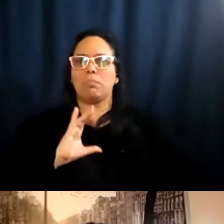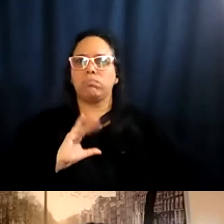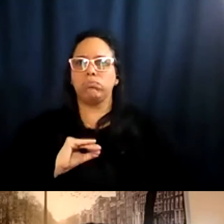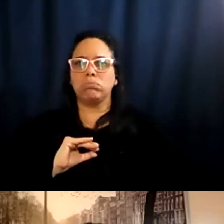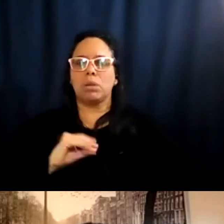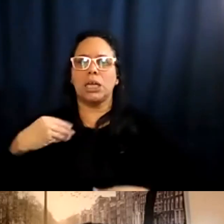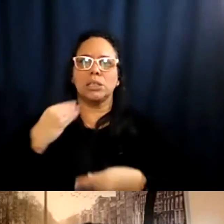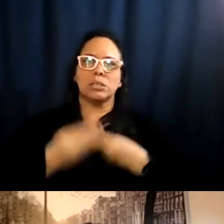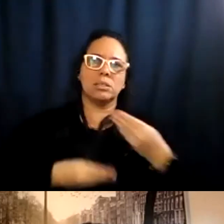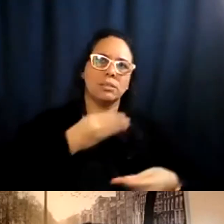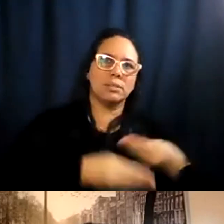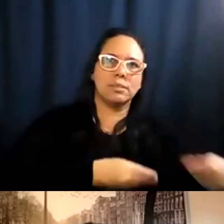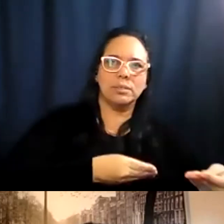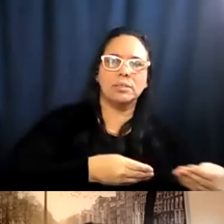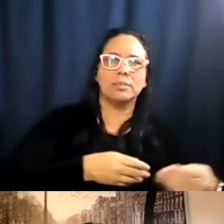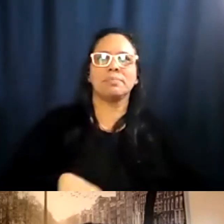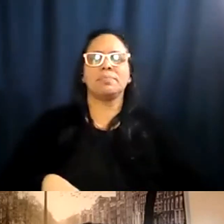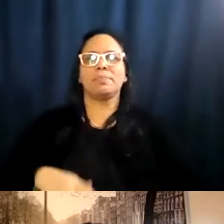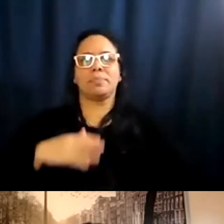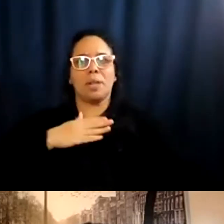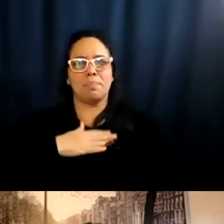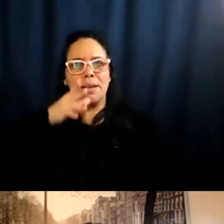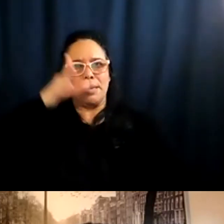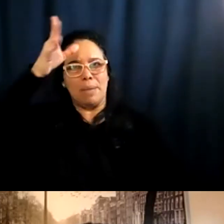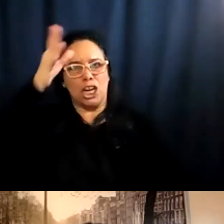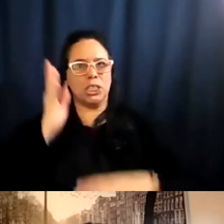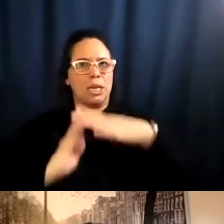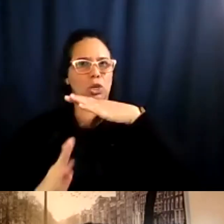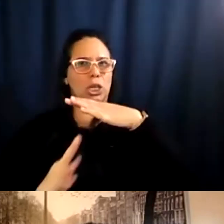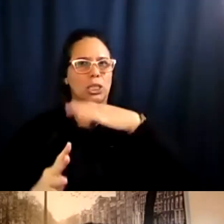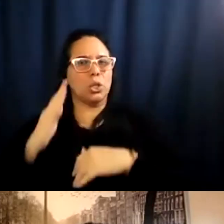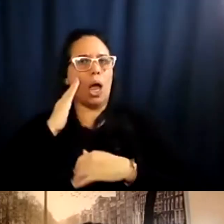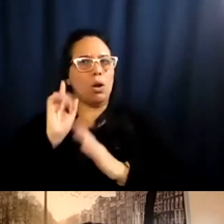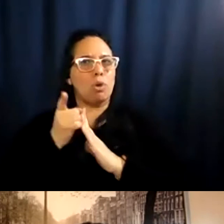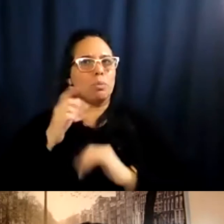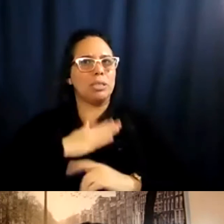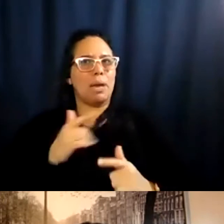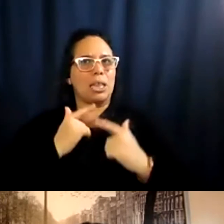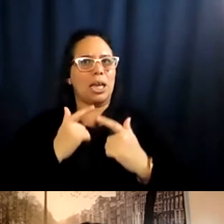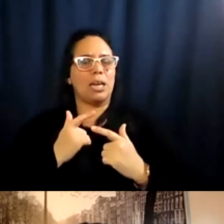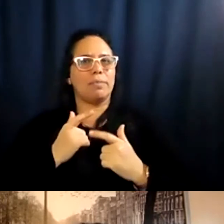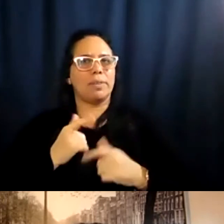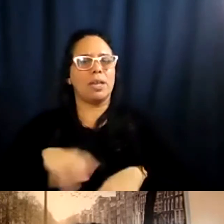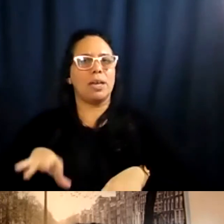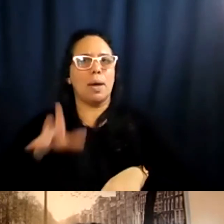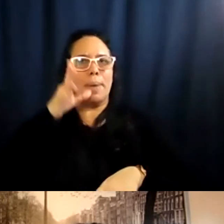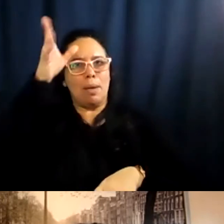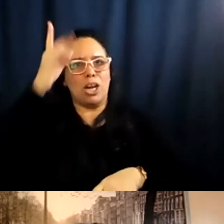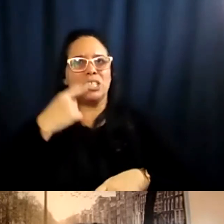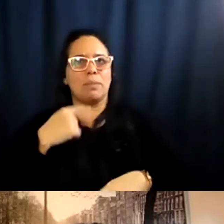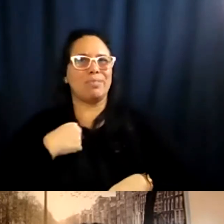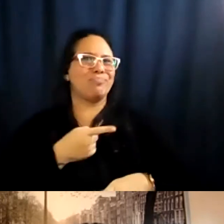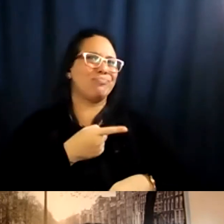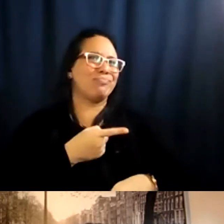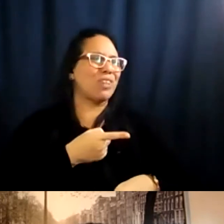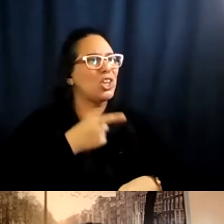Like, I'm a child of immigrants. And so I know that there are definitely moments in my life when my parents are like, you're just being dramatic. This isn't that bad. Like,